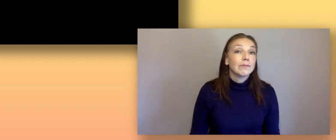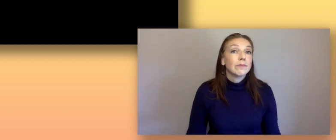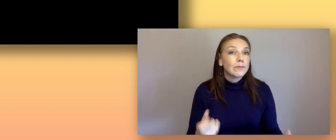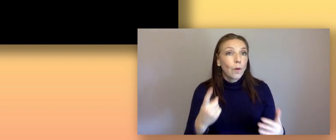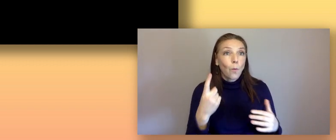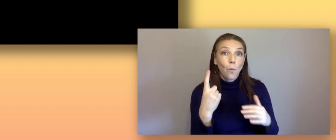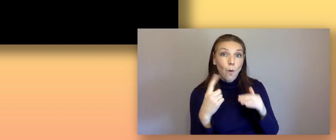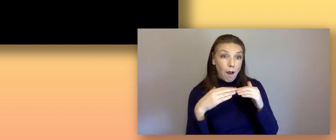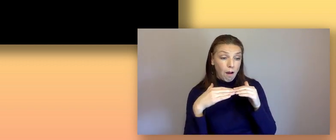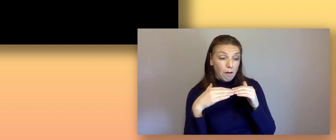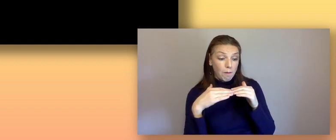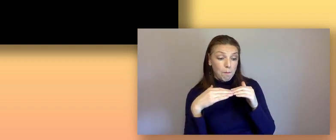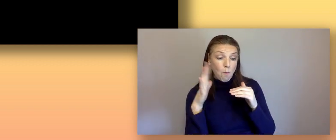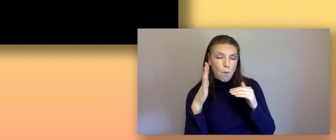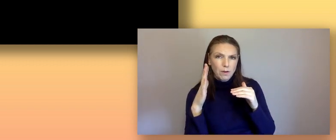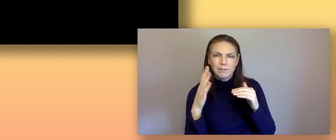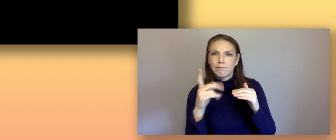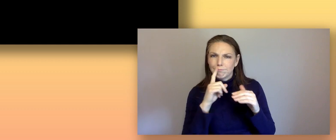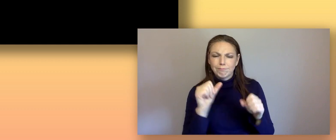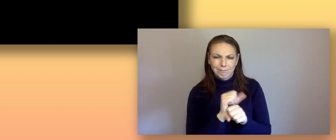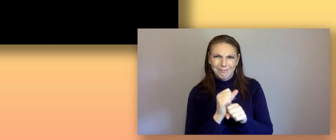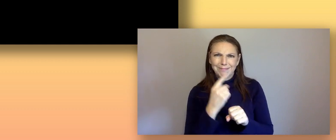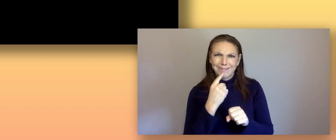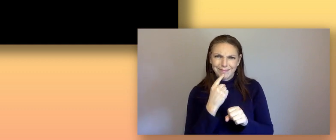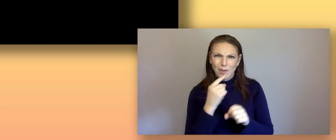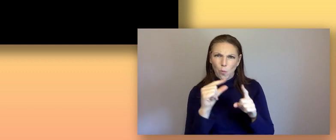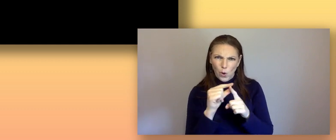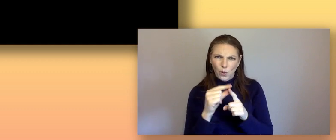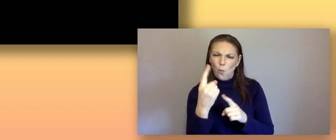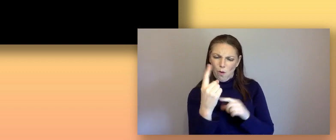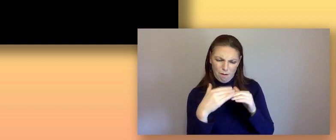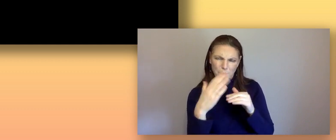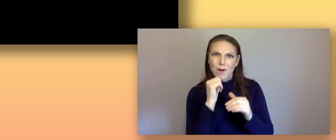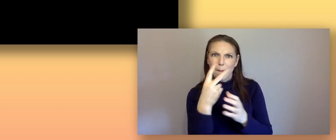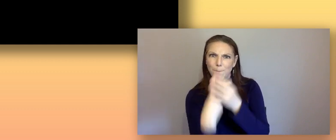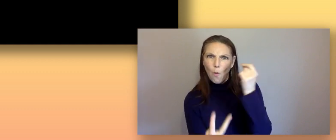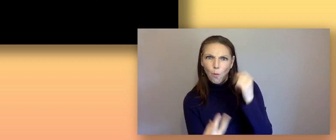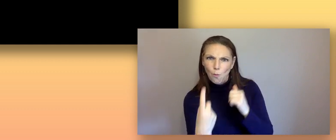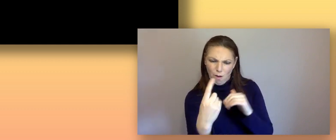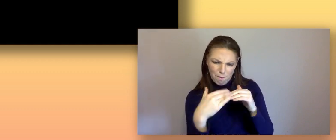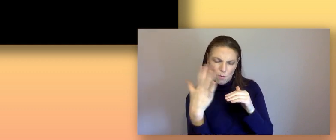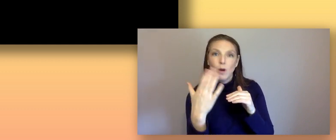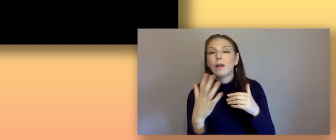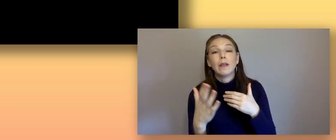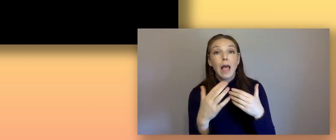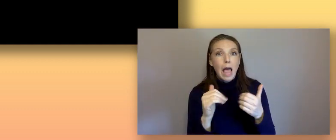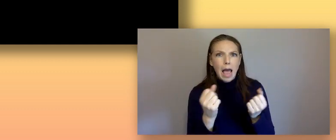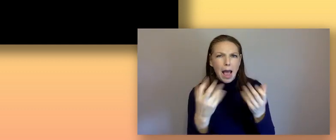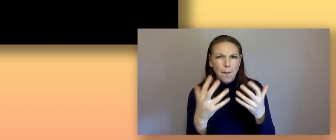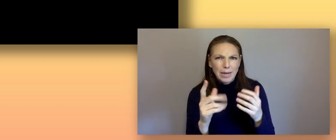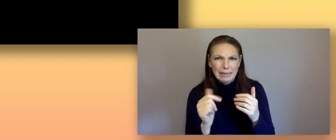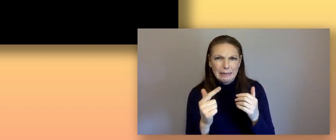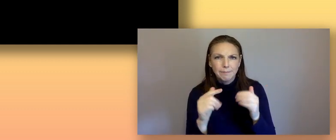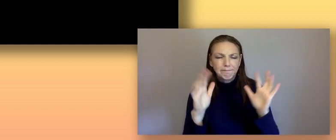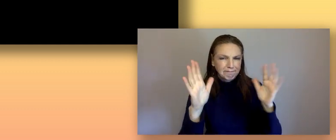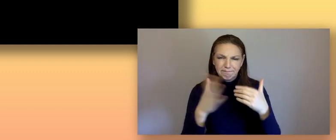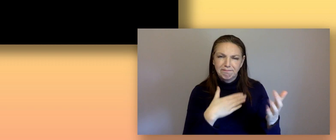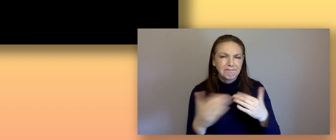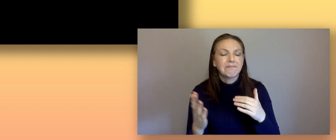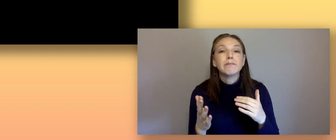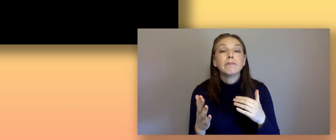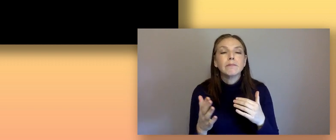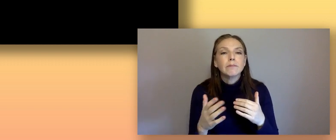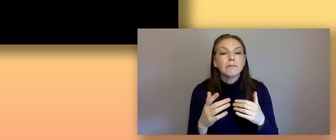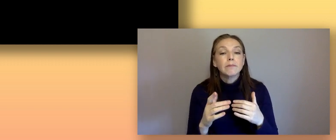So one or more of your lower, God, it actually says one or more, not both. How many do you think you have? Anyway, where it is necessary